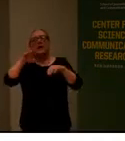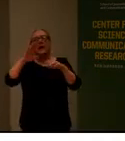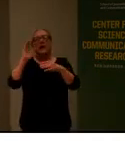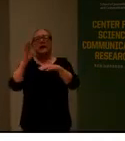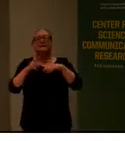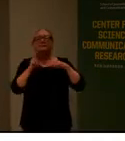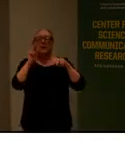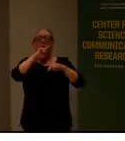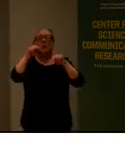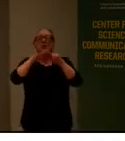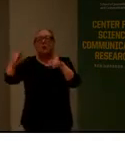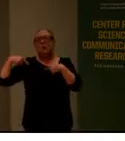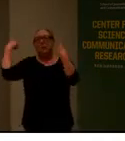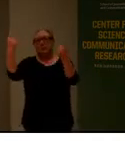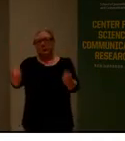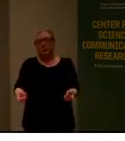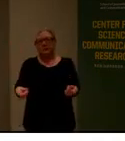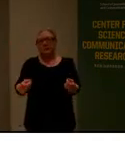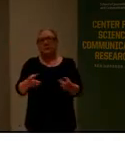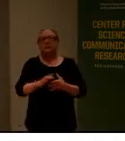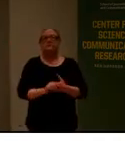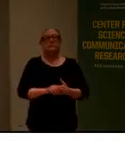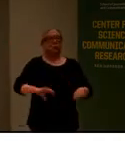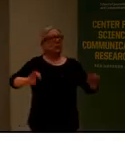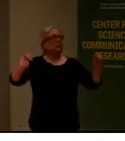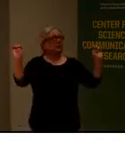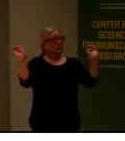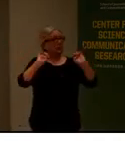There's an urgency here. I'll get to that.